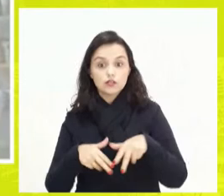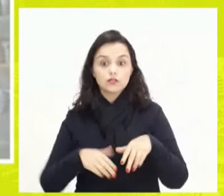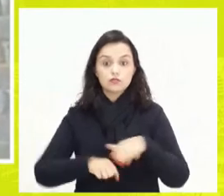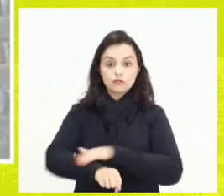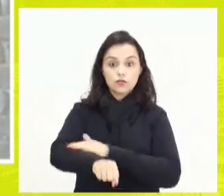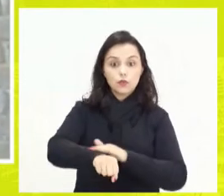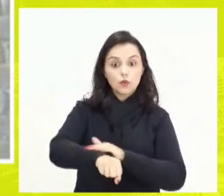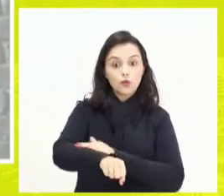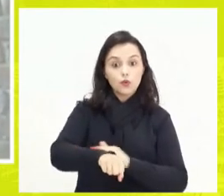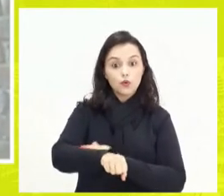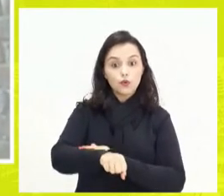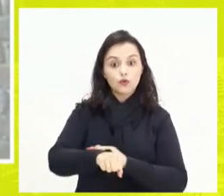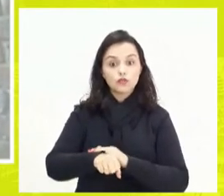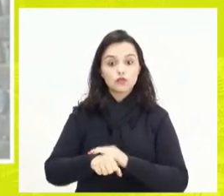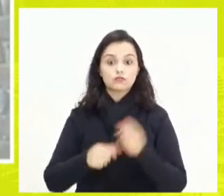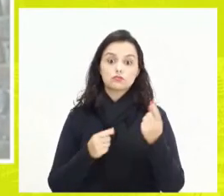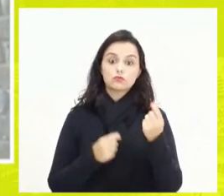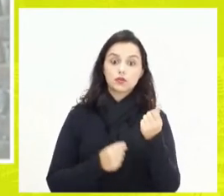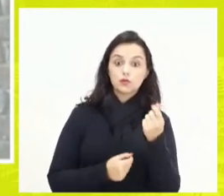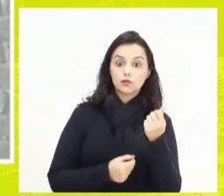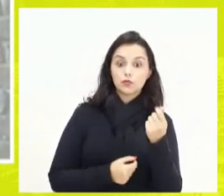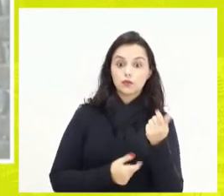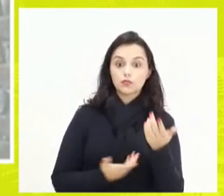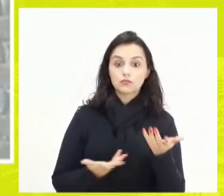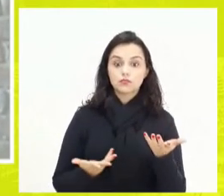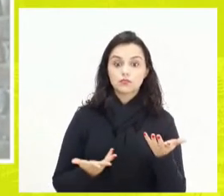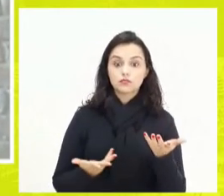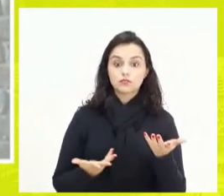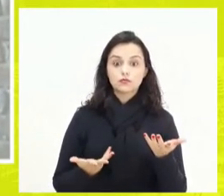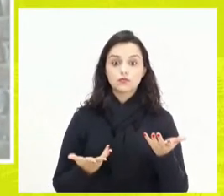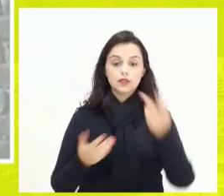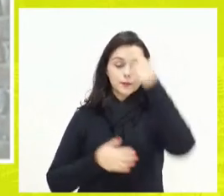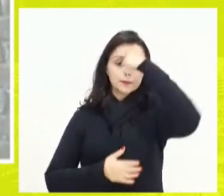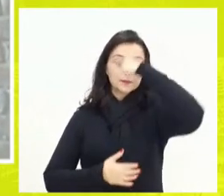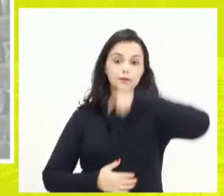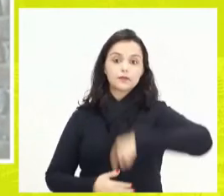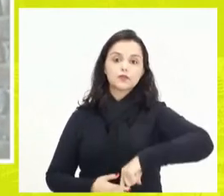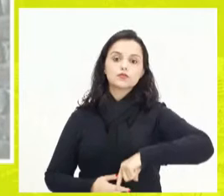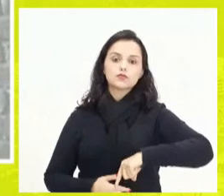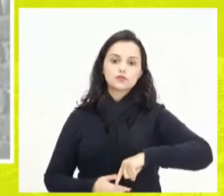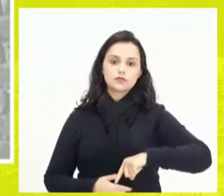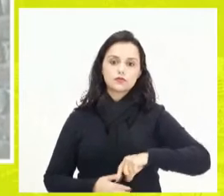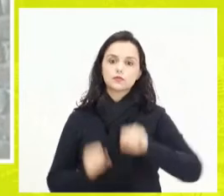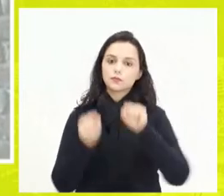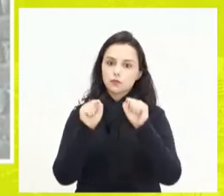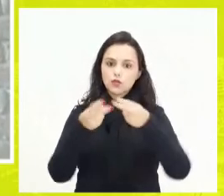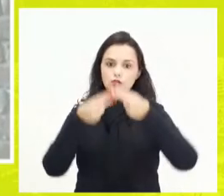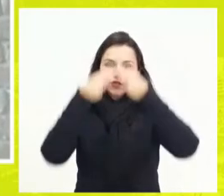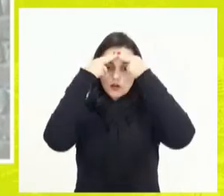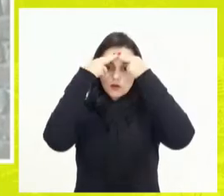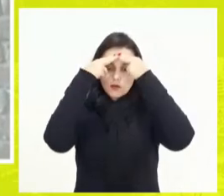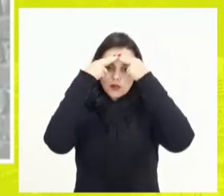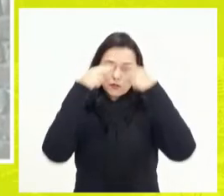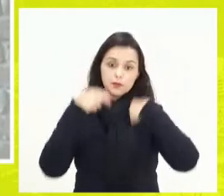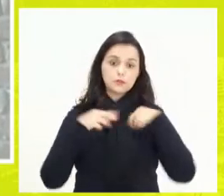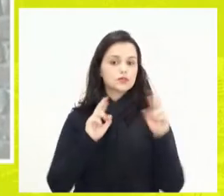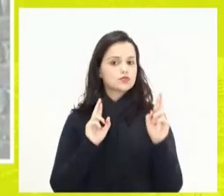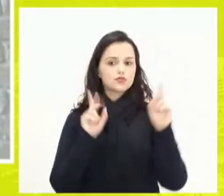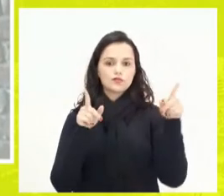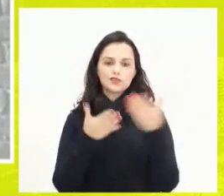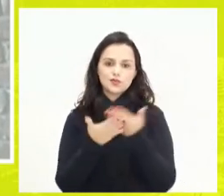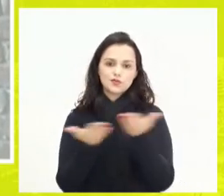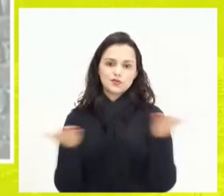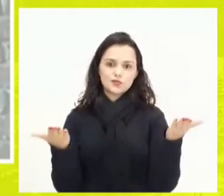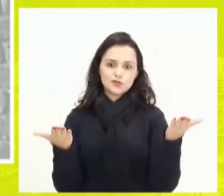race social class what makes me an individual my identity what can be traumatic for me can be really